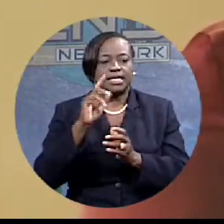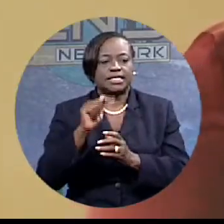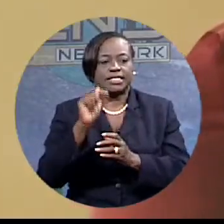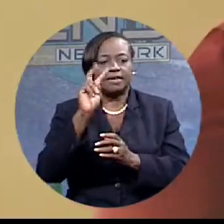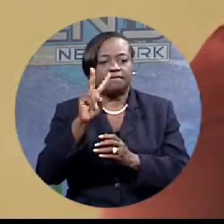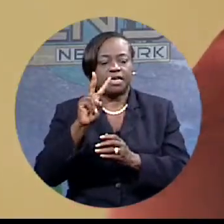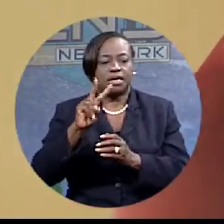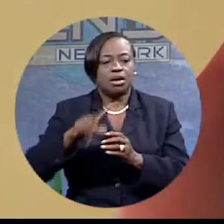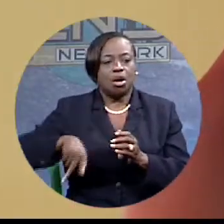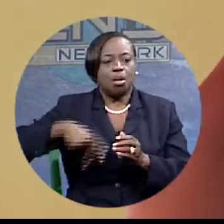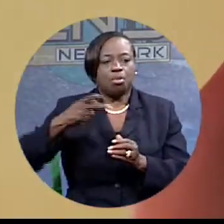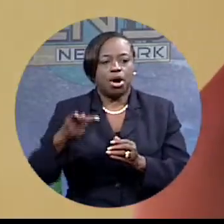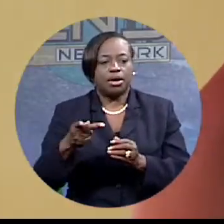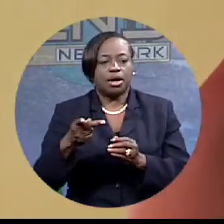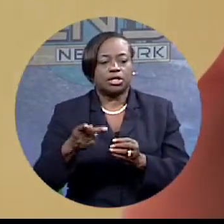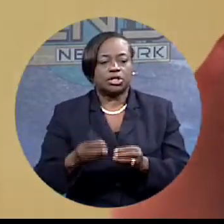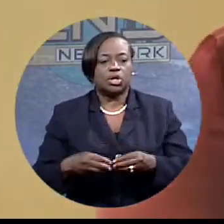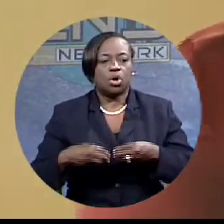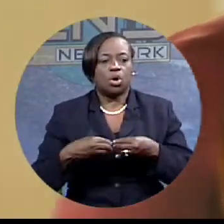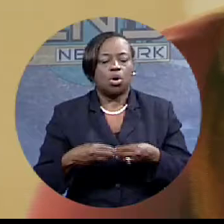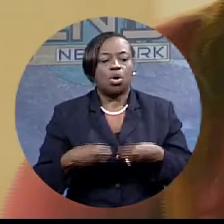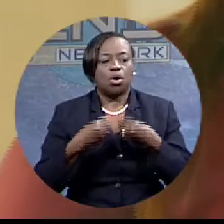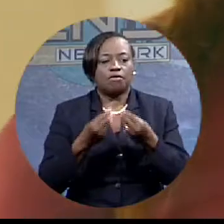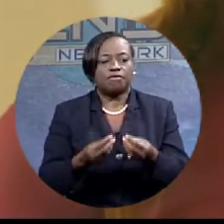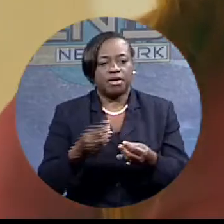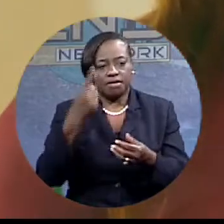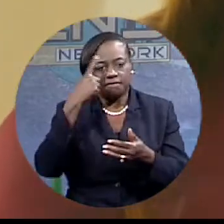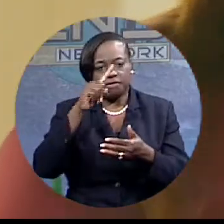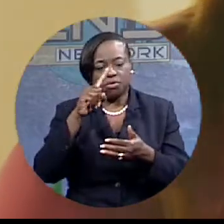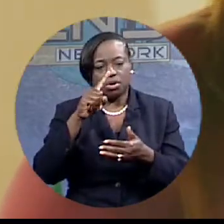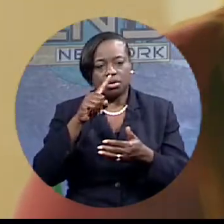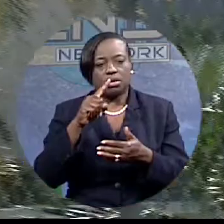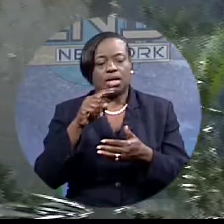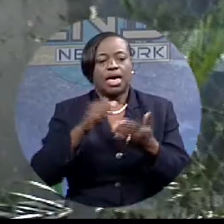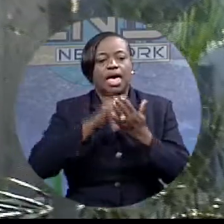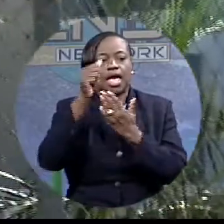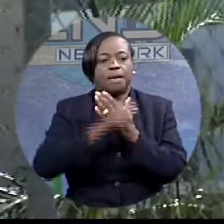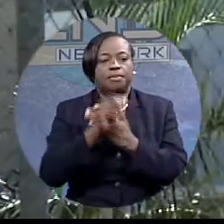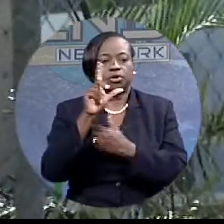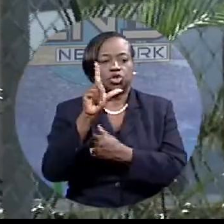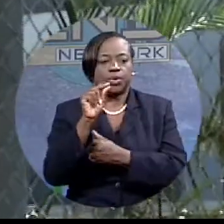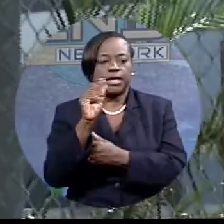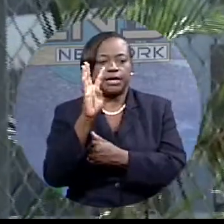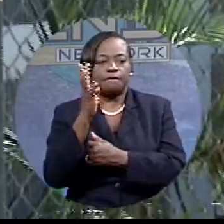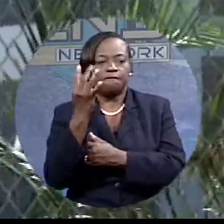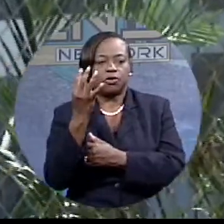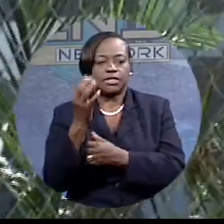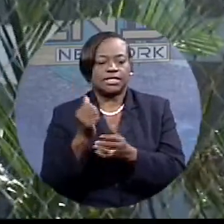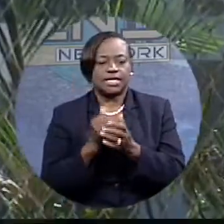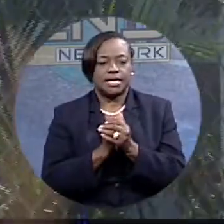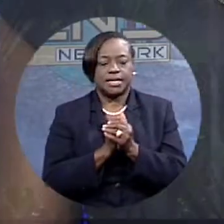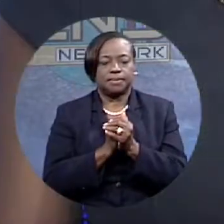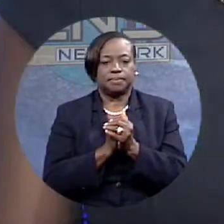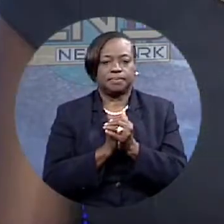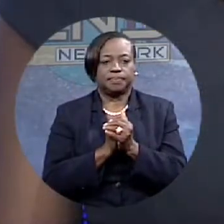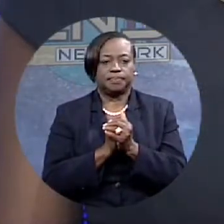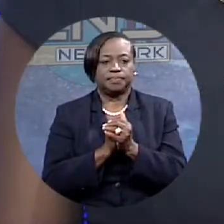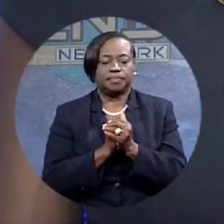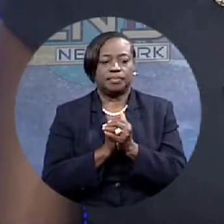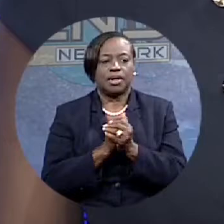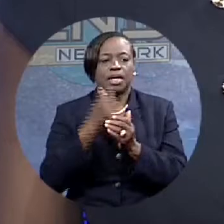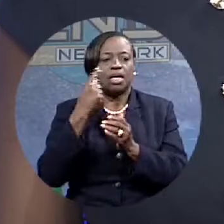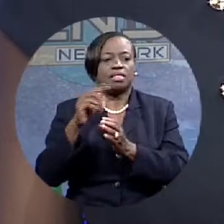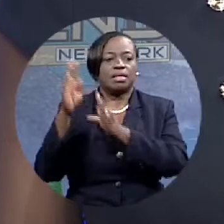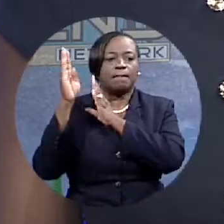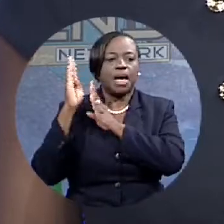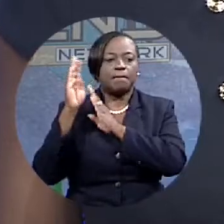next fiscal. Our next fiscal starts in April 2014. Fern Carey, ZNS Network News. The